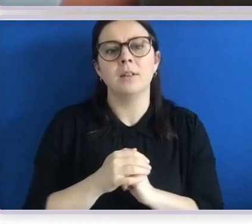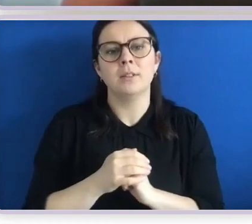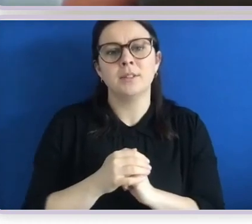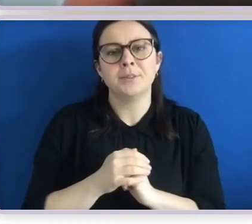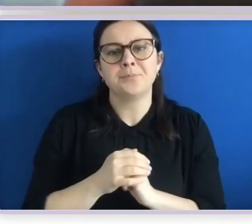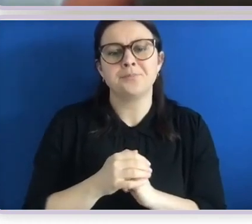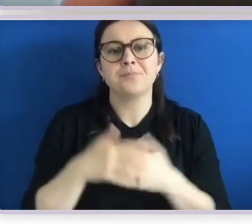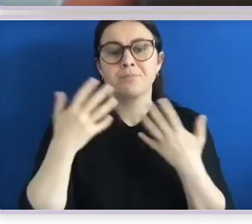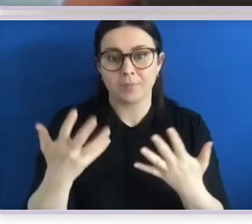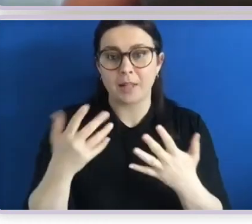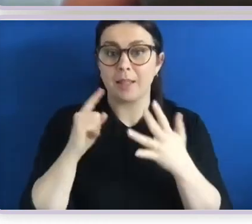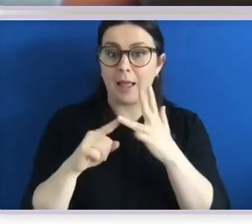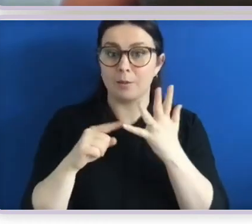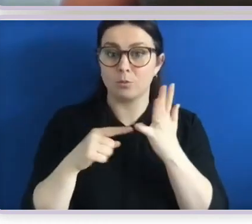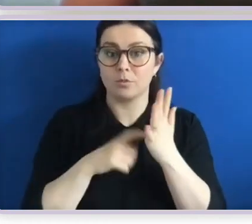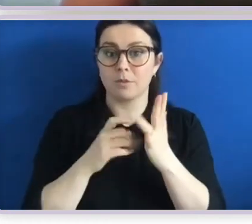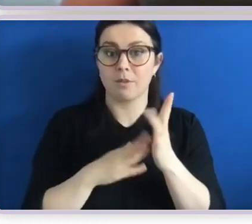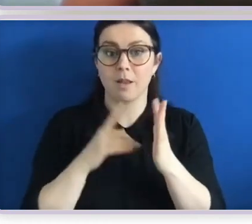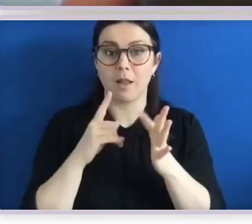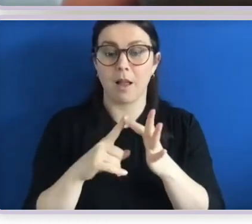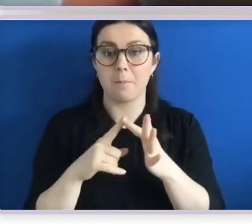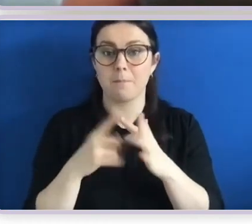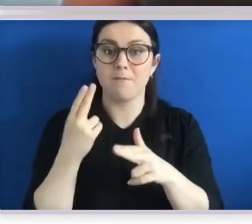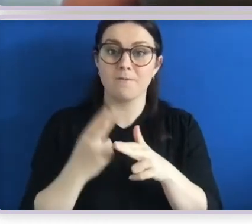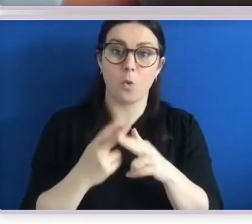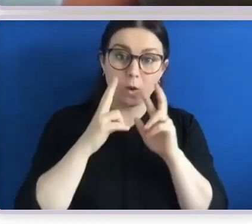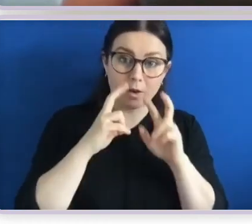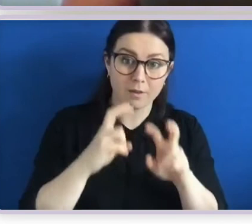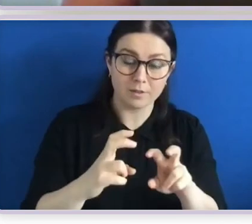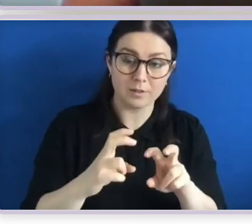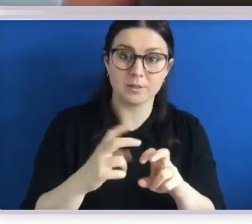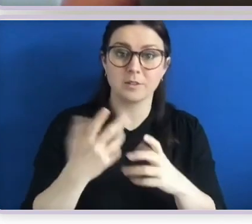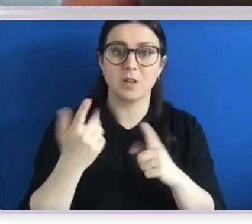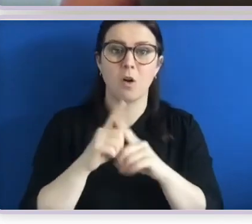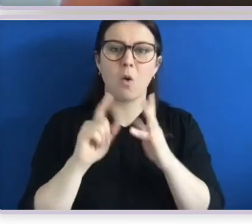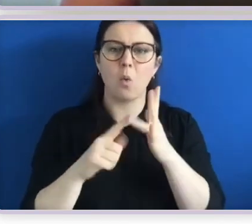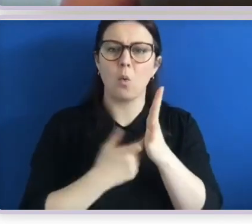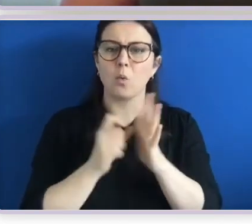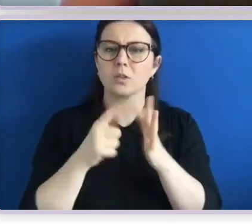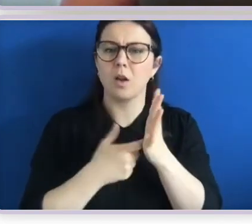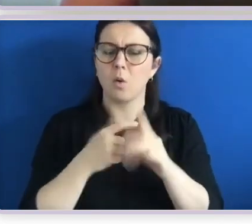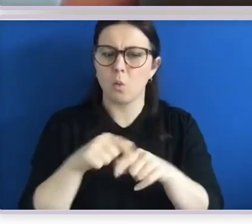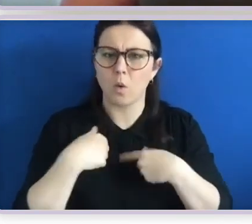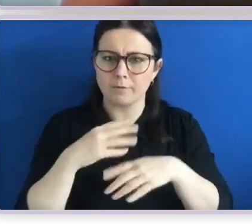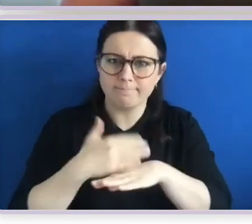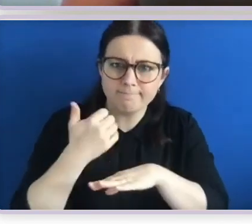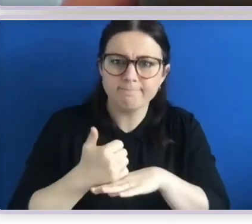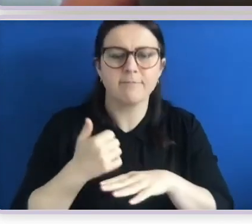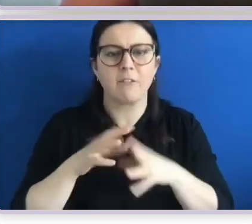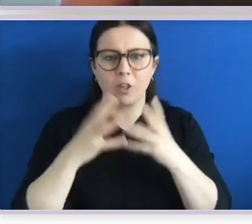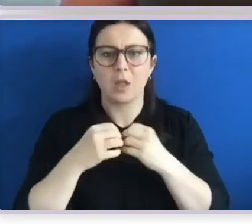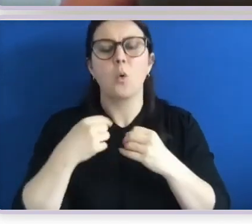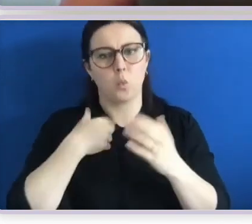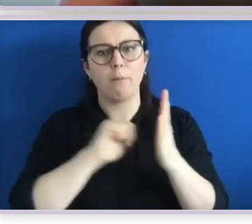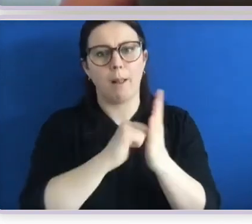publish the outcomes of investigations with respect to orders we make and that kind of thing.